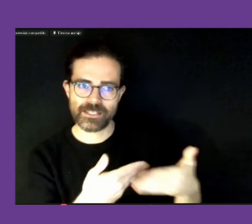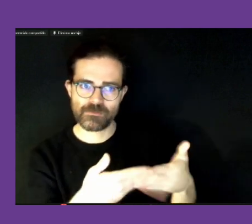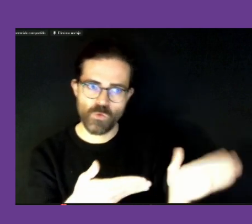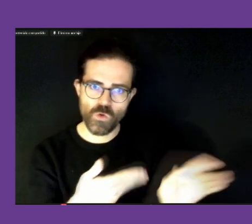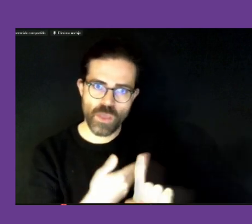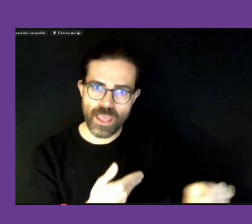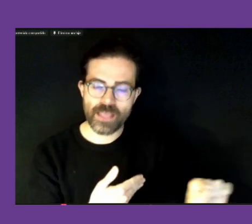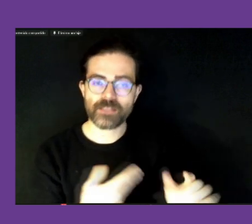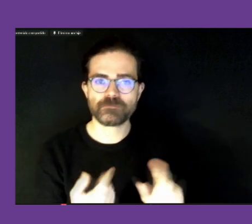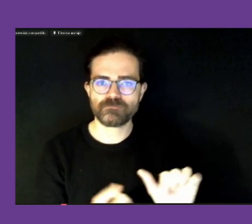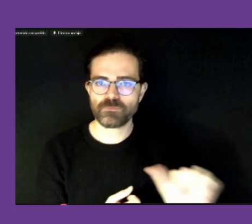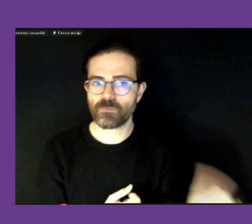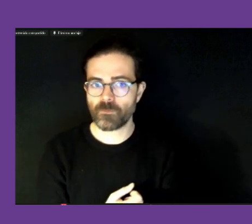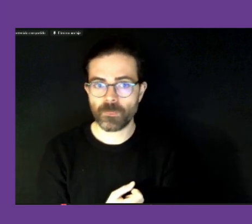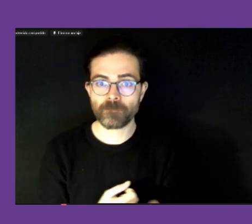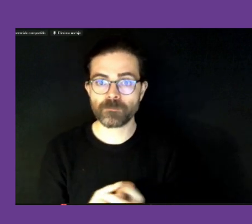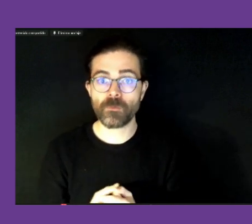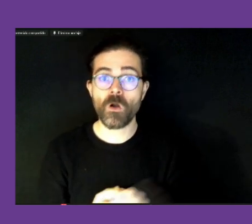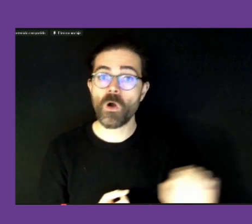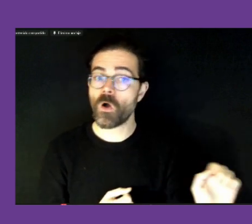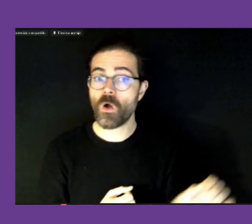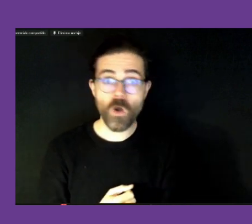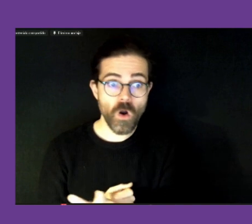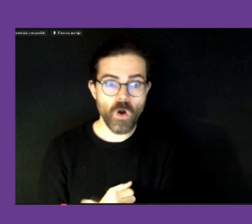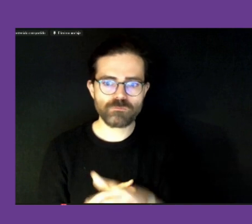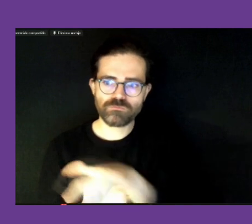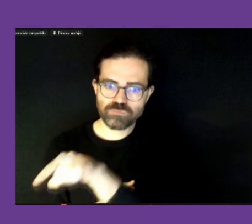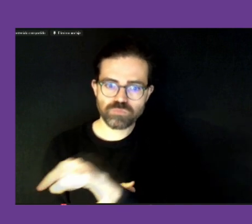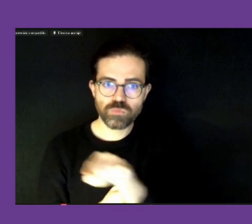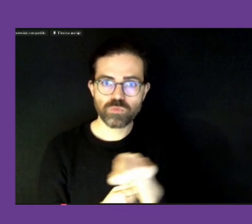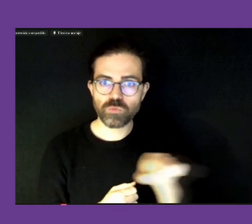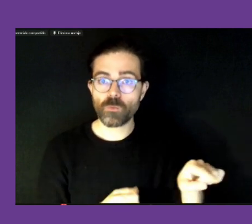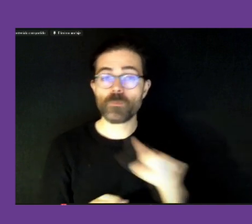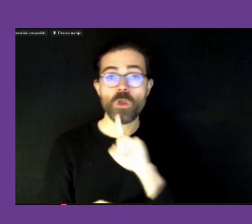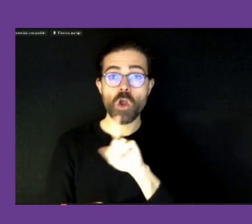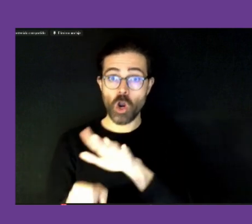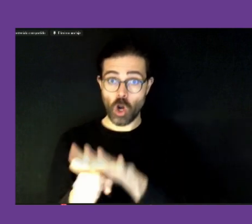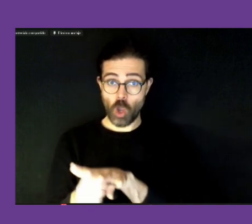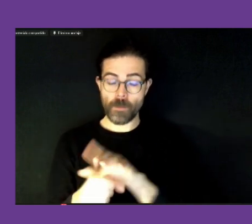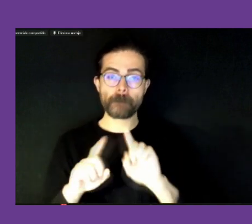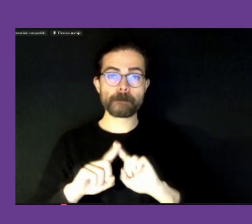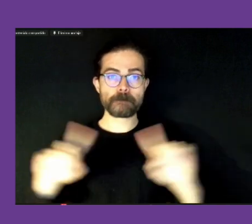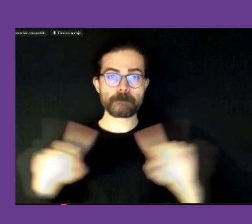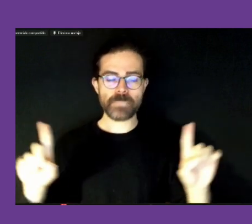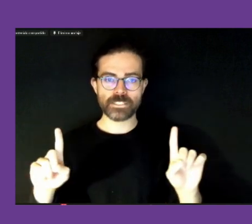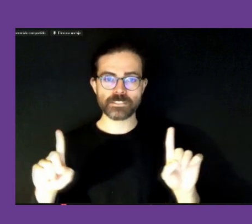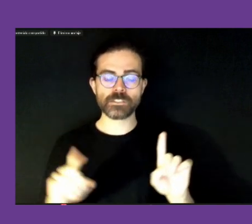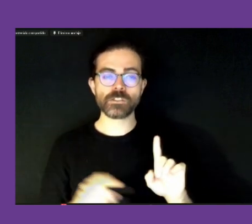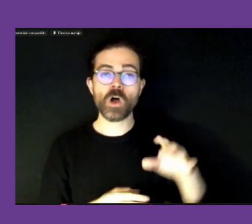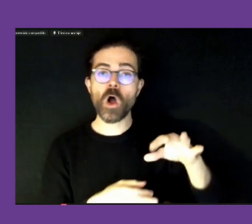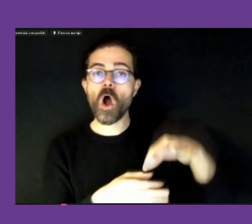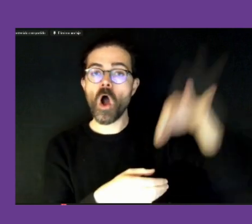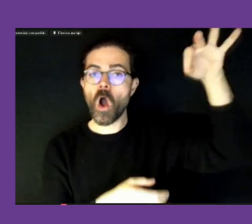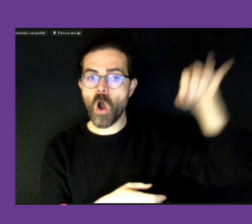built environment are covered, but only for the built environment in which a service